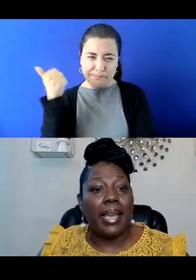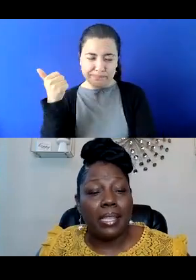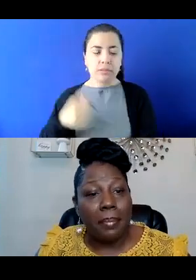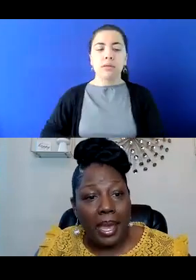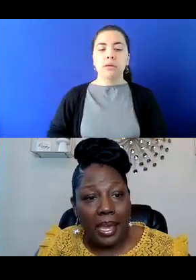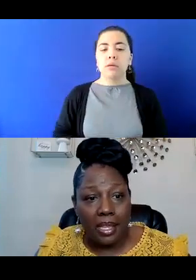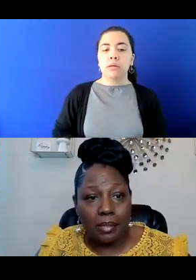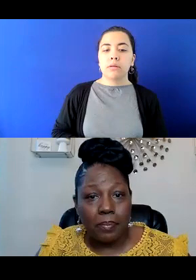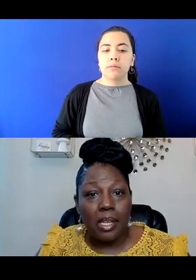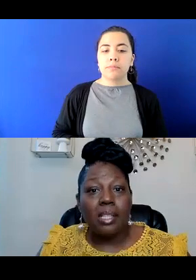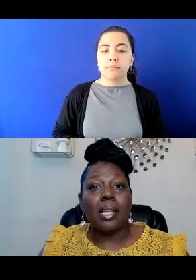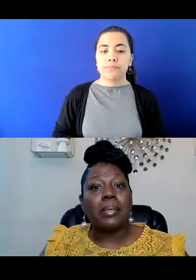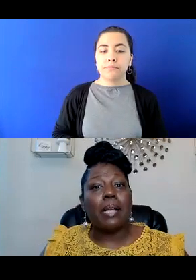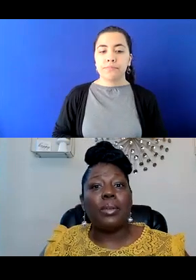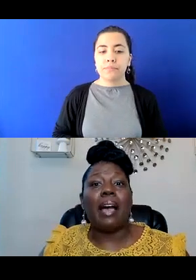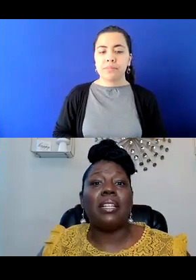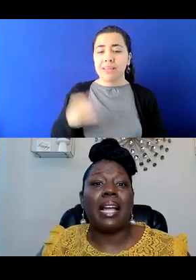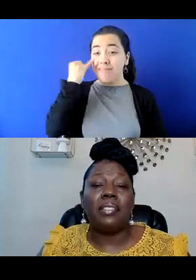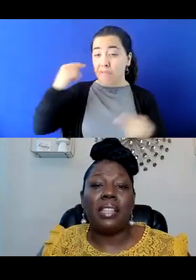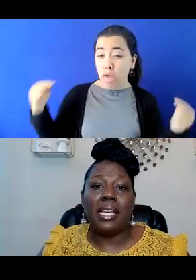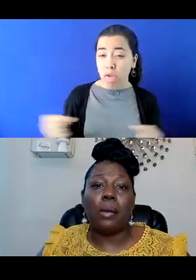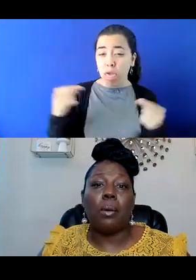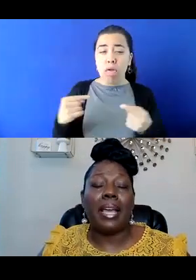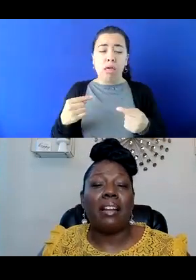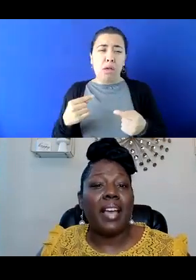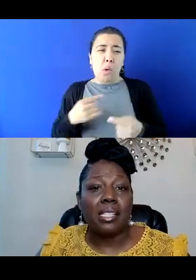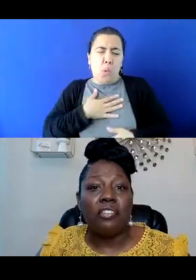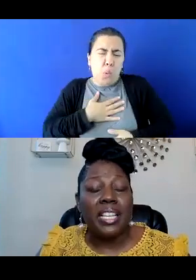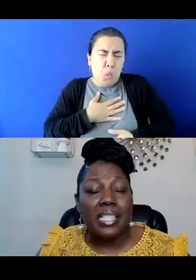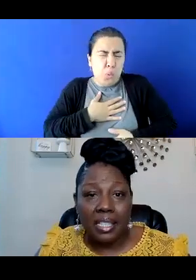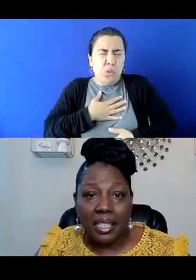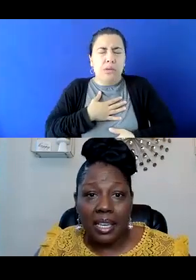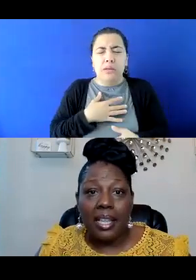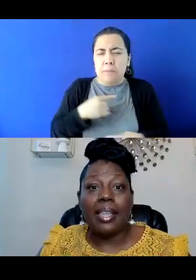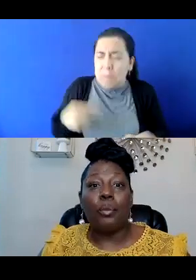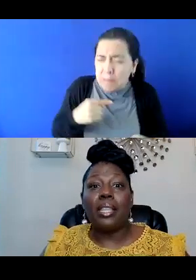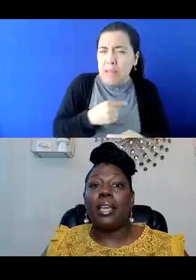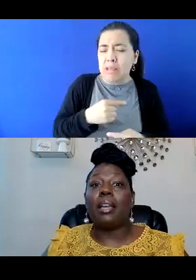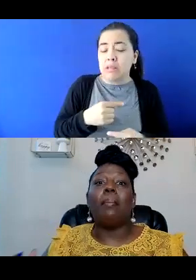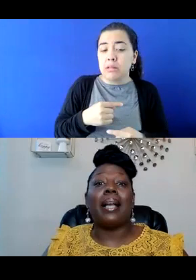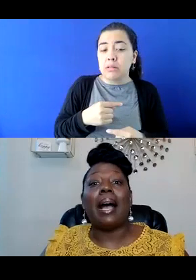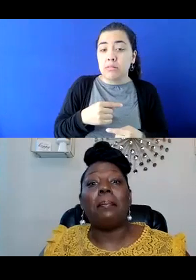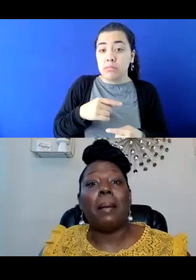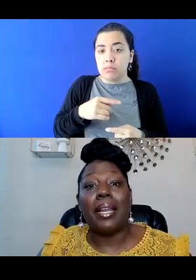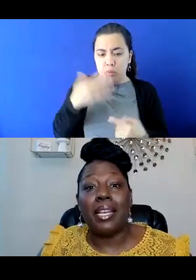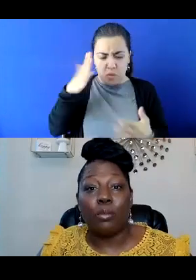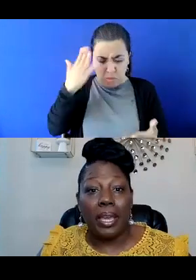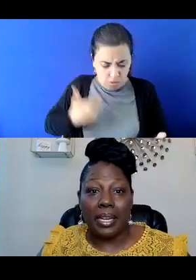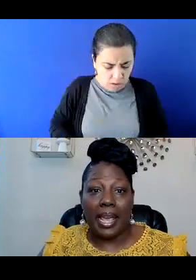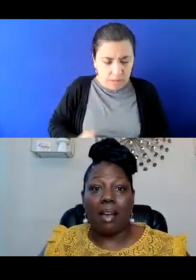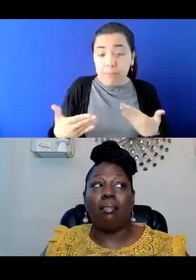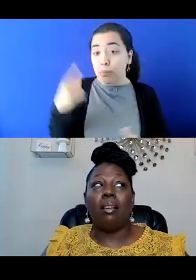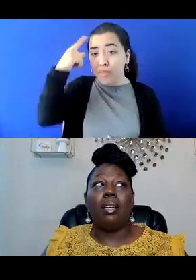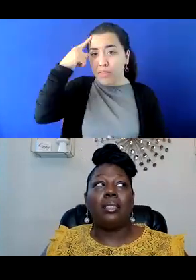unexplained aches and pains. Sometimes we have a lot of things that will manifest physically that we think, oh my God, my body is